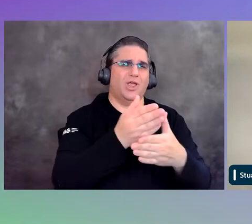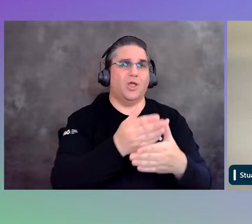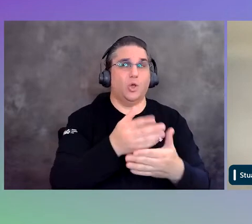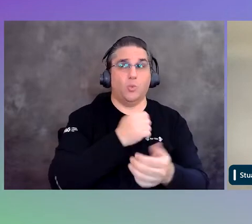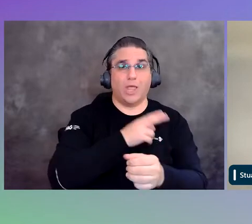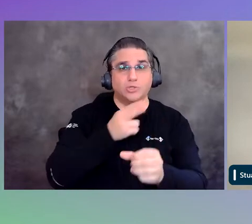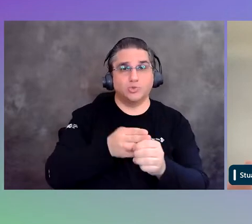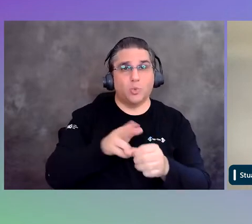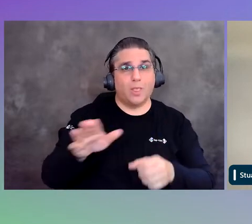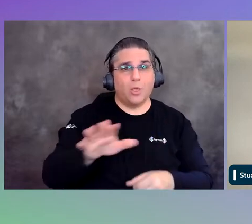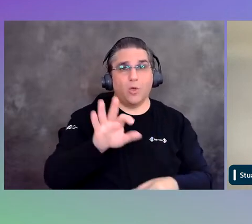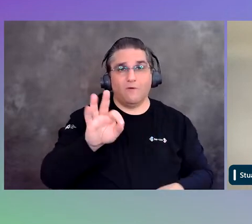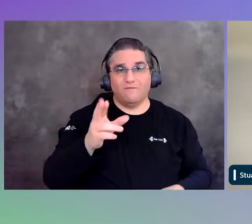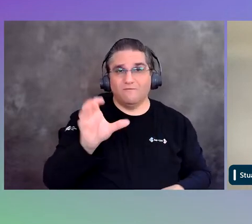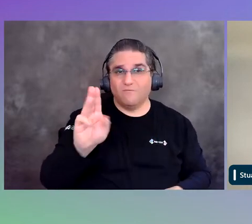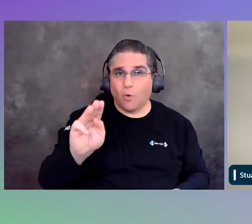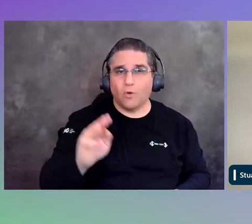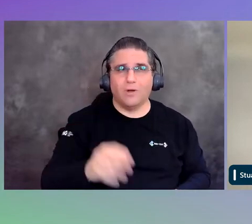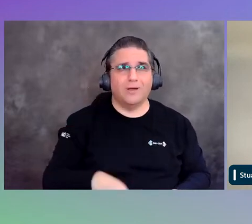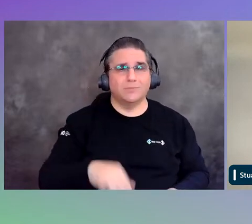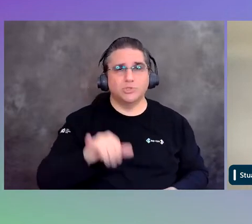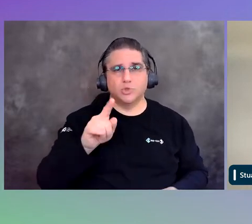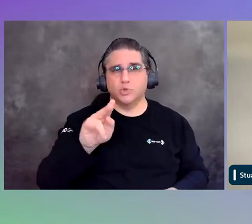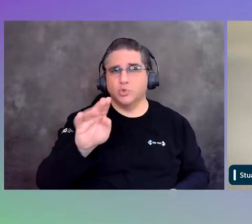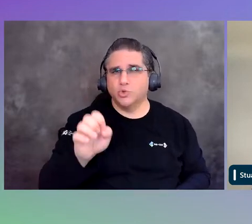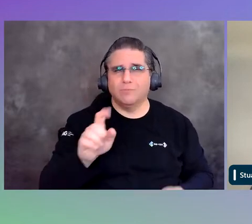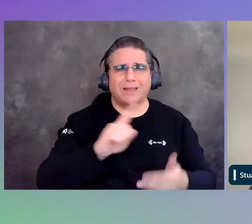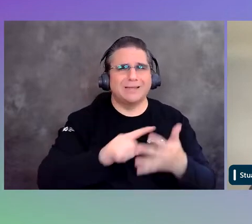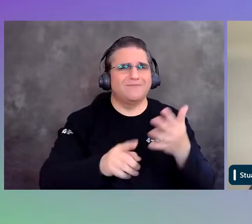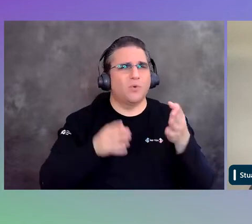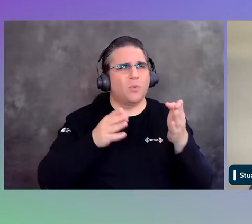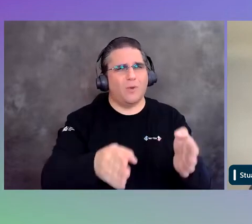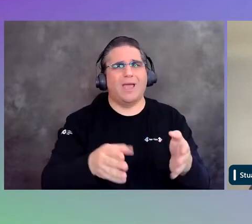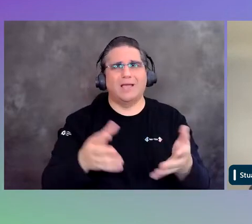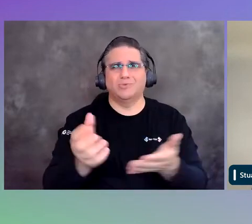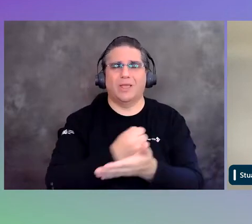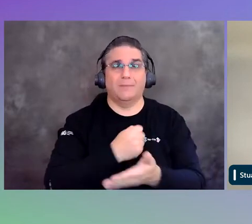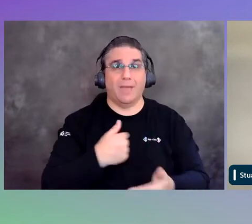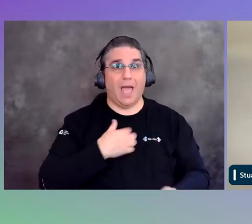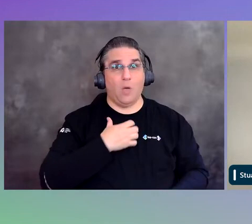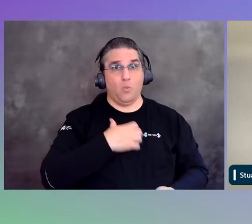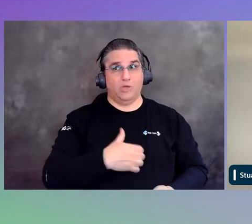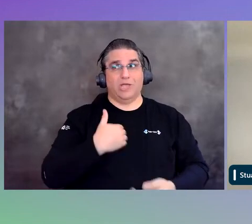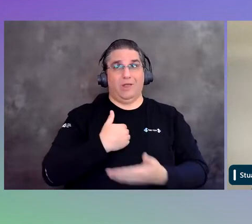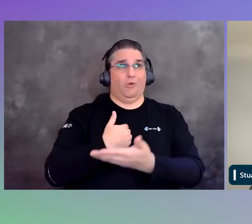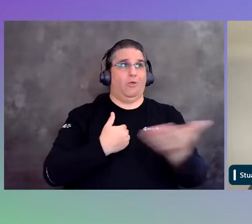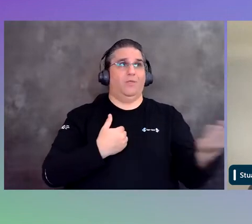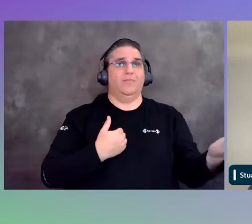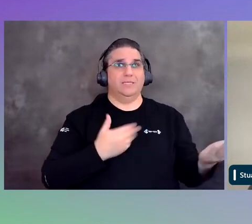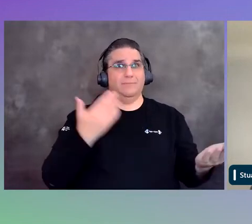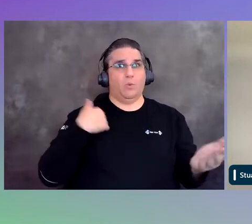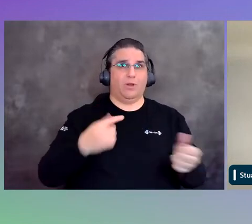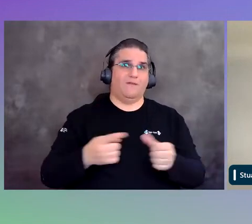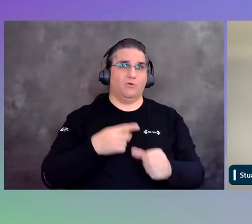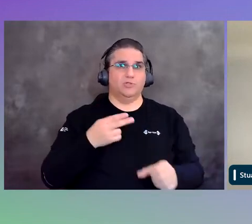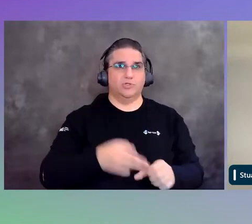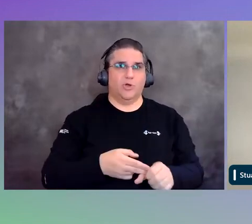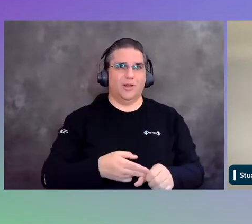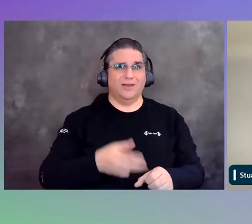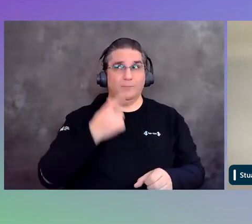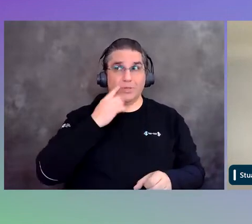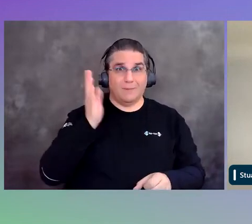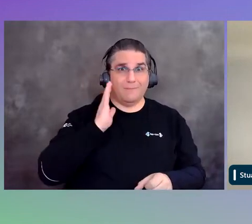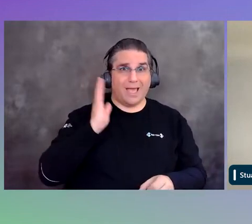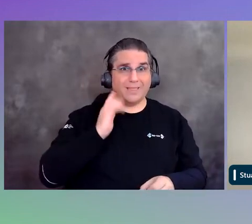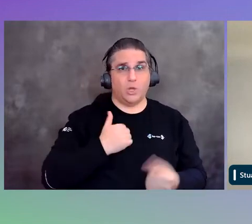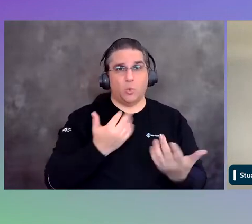people, YouTube. I think there's so many great resources out there. I wish I had them when I started because it's pretty much you wait for a book to come out and you read the book and oh,